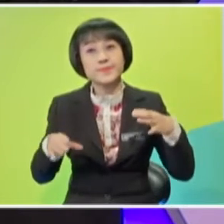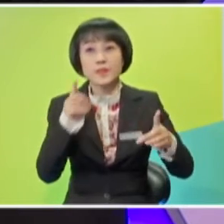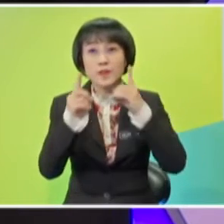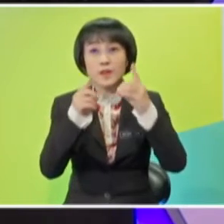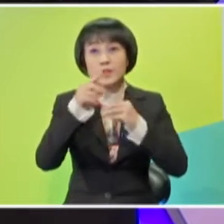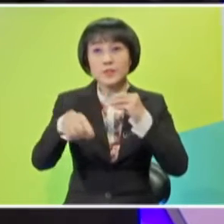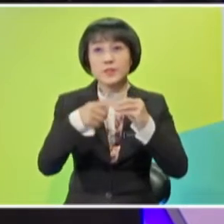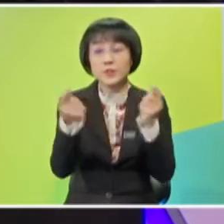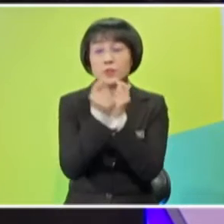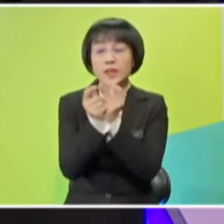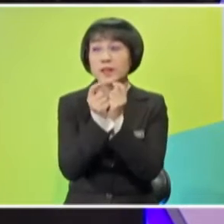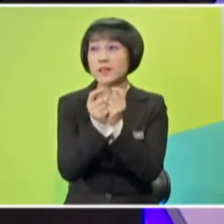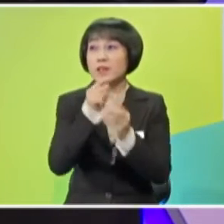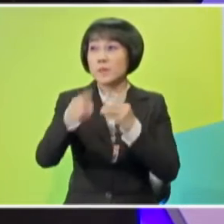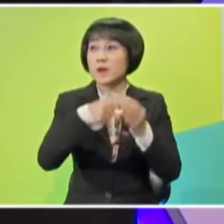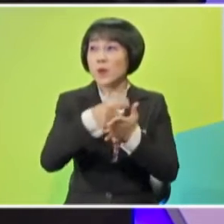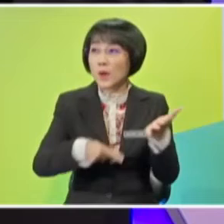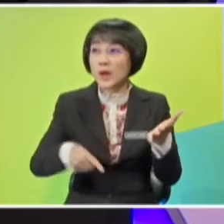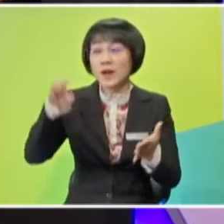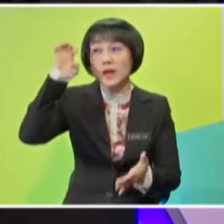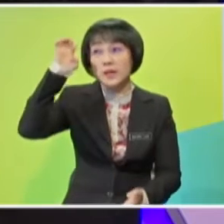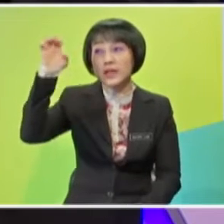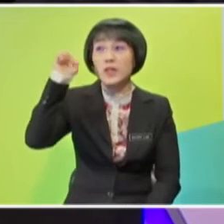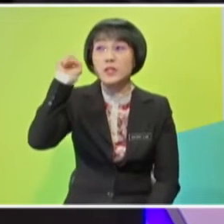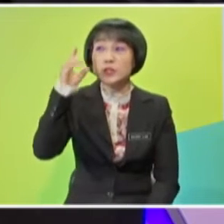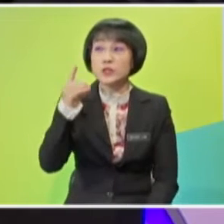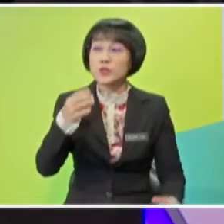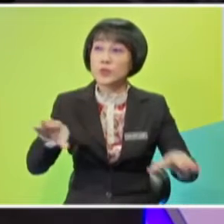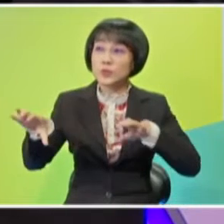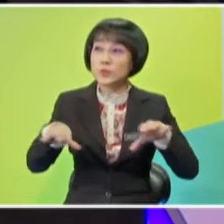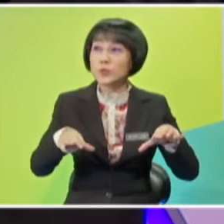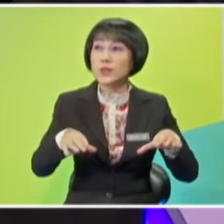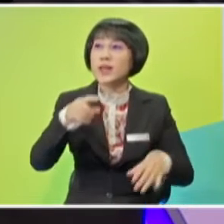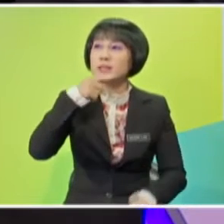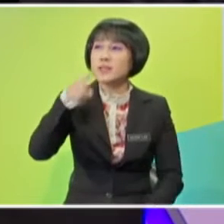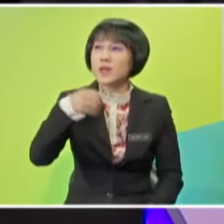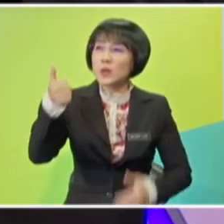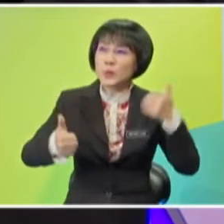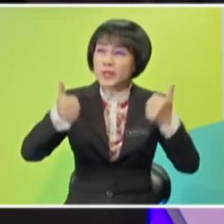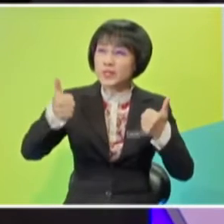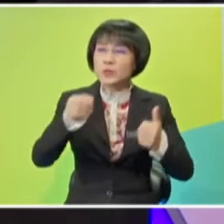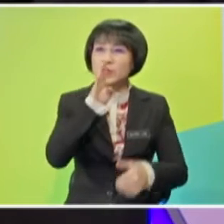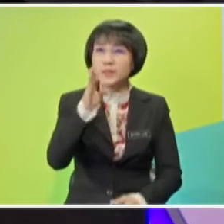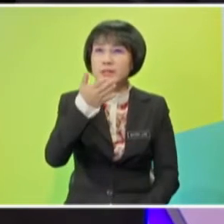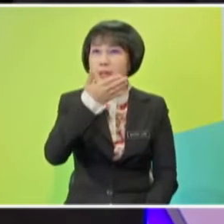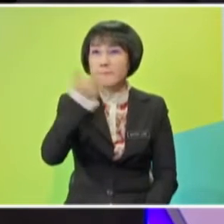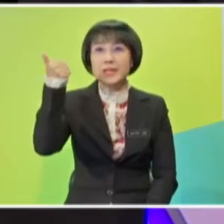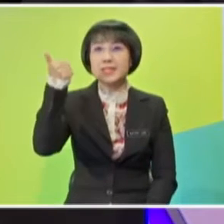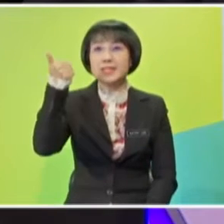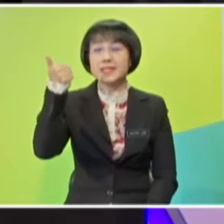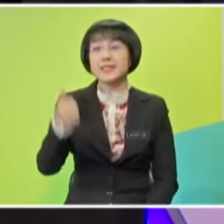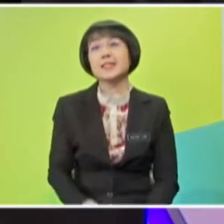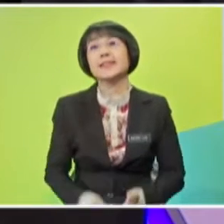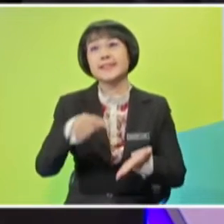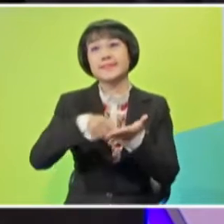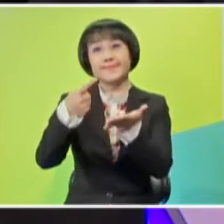together about what he should do, then say which would be the best. Okay. Okay. So this is the discussion that they are